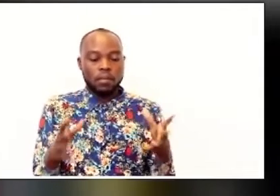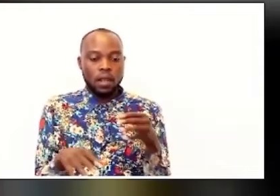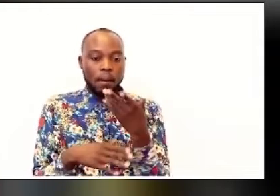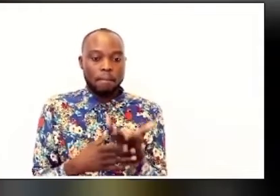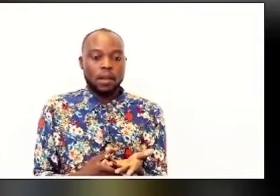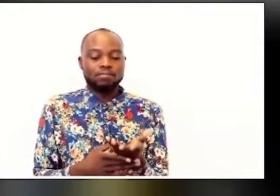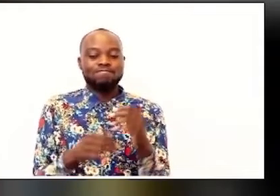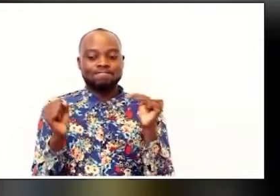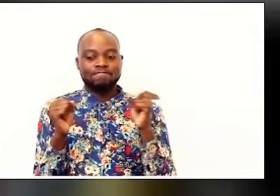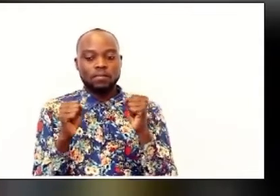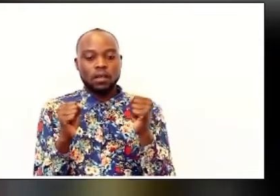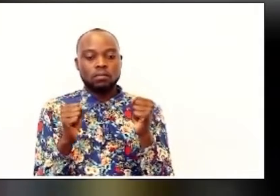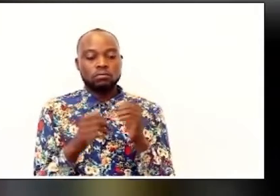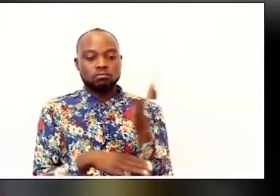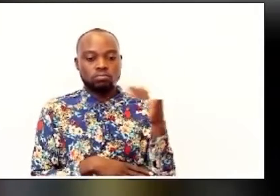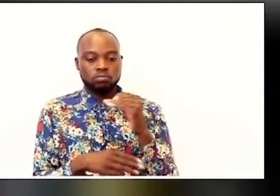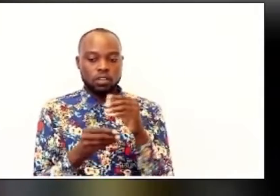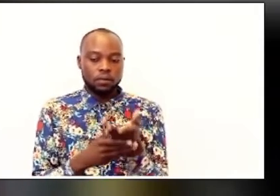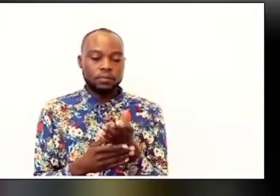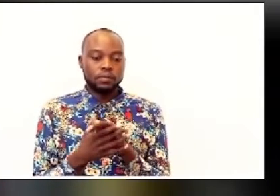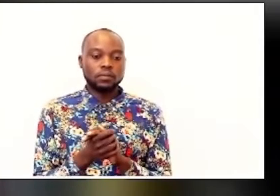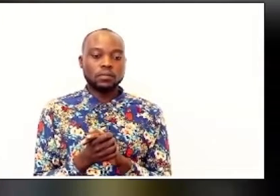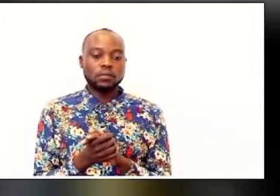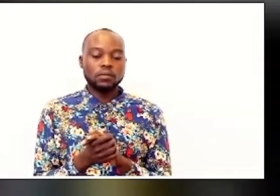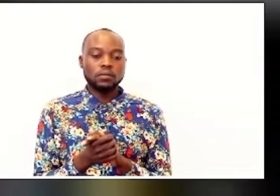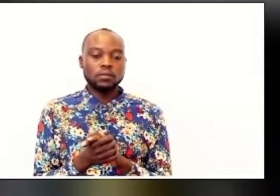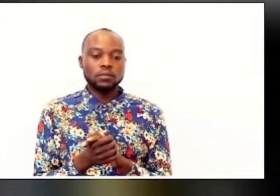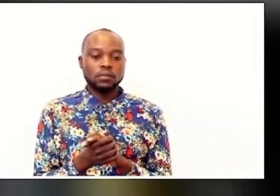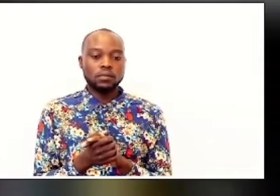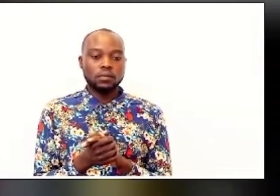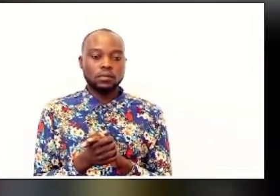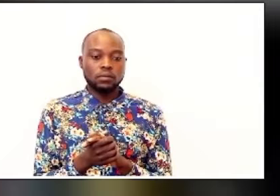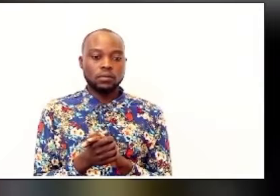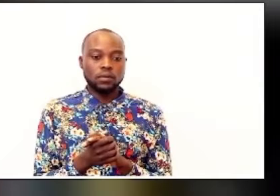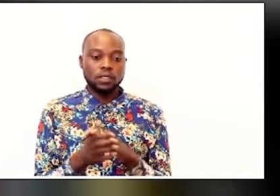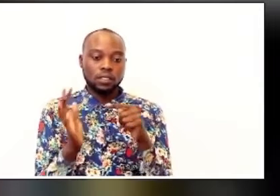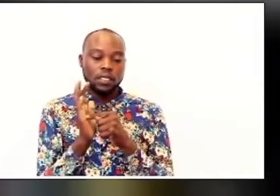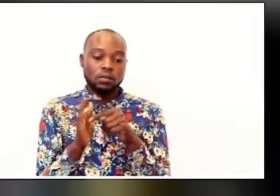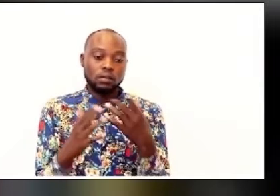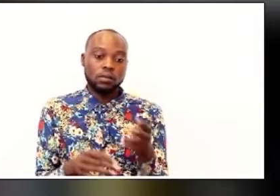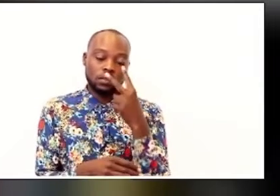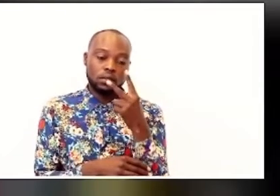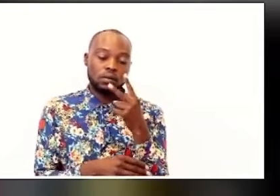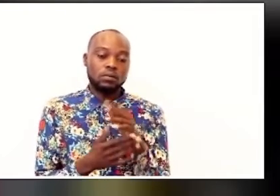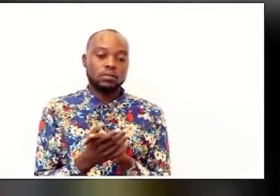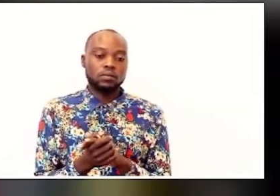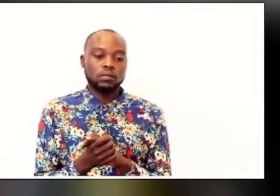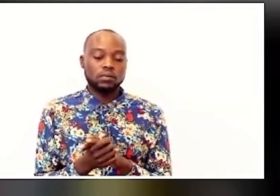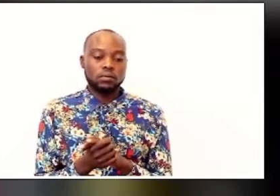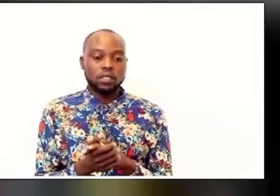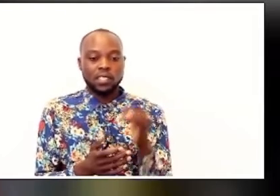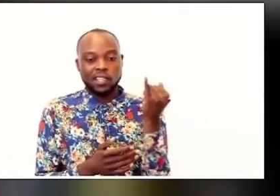addressed if we tackle them together. And so the scenario that is before us is one where if we